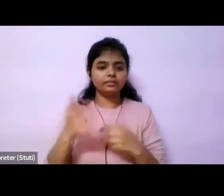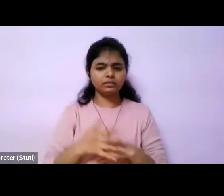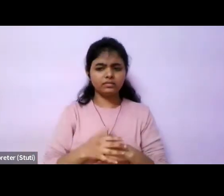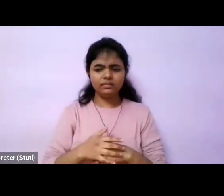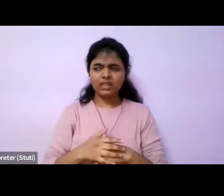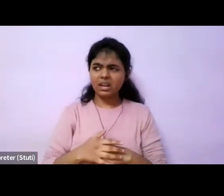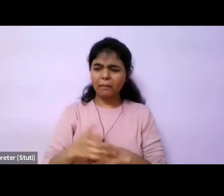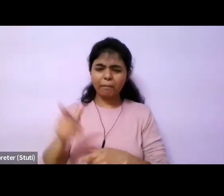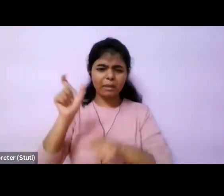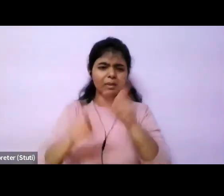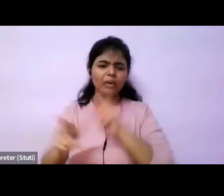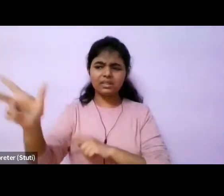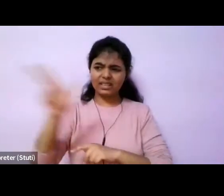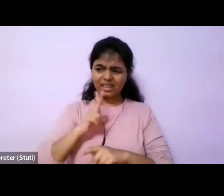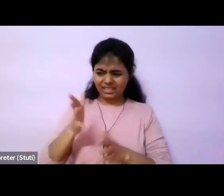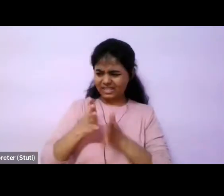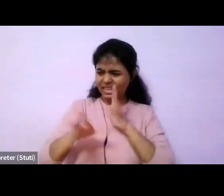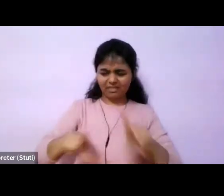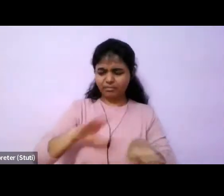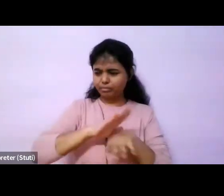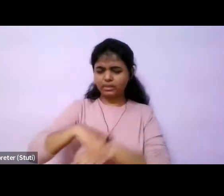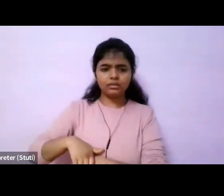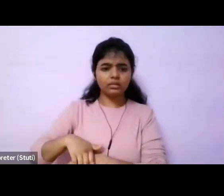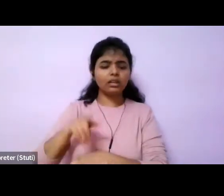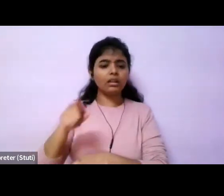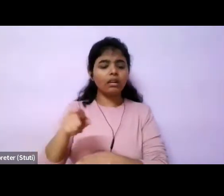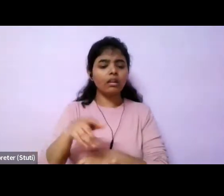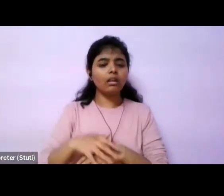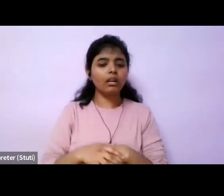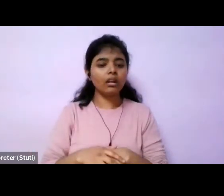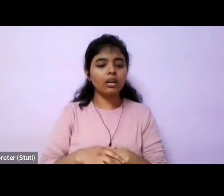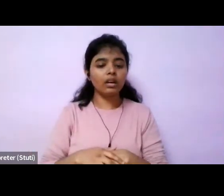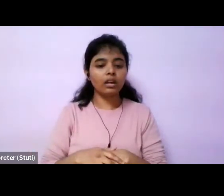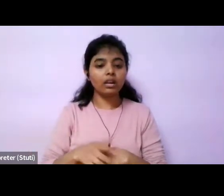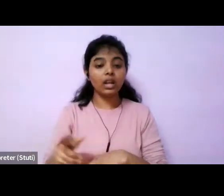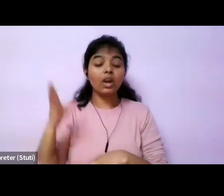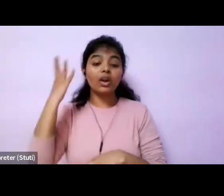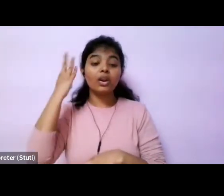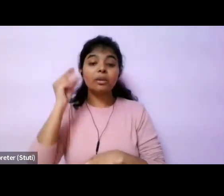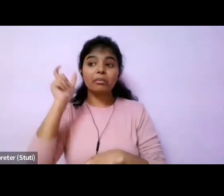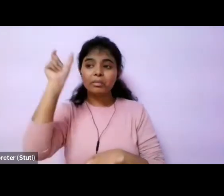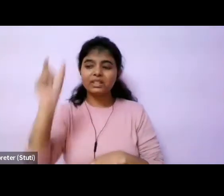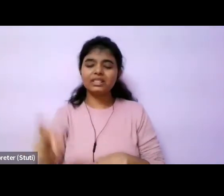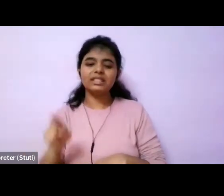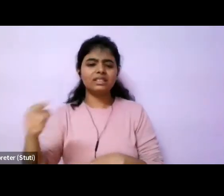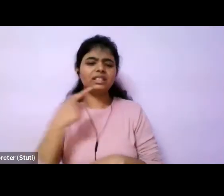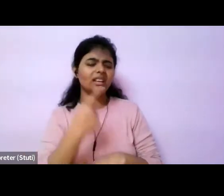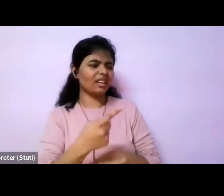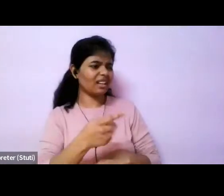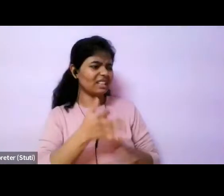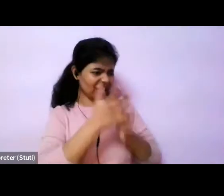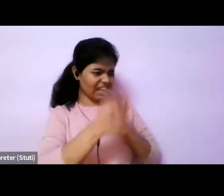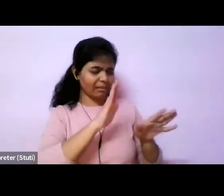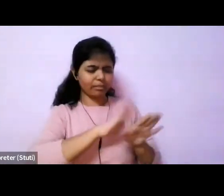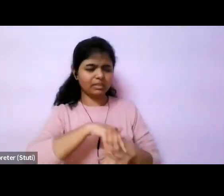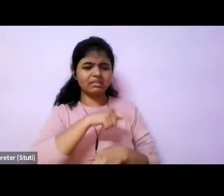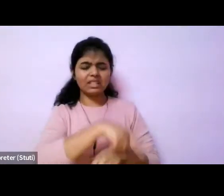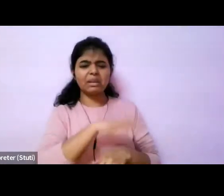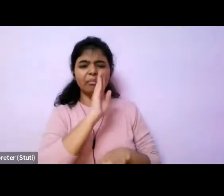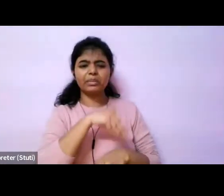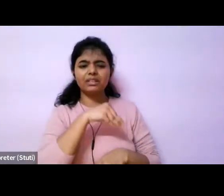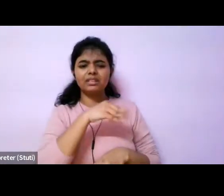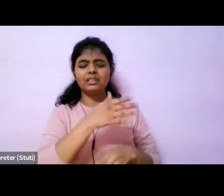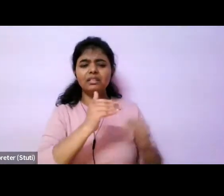He was hearing, he did not know signs, and thought signing was something inferior to speaking. This statement marks